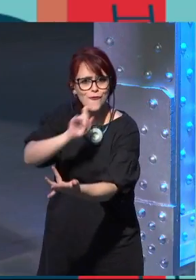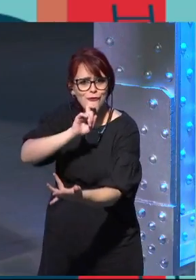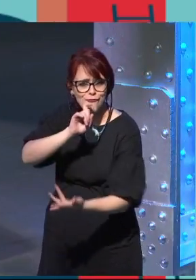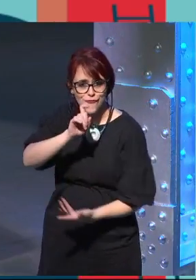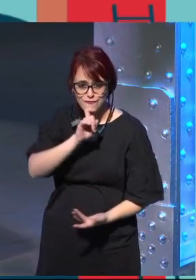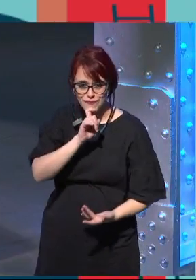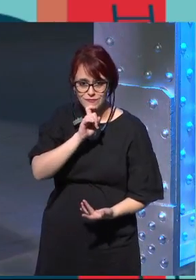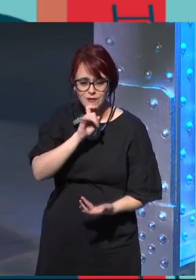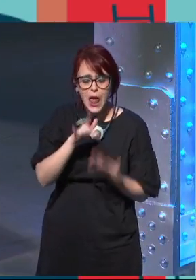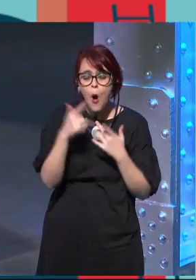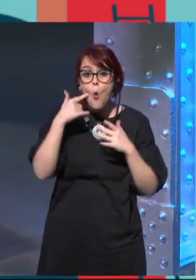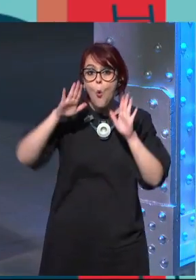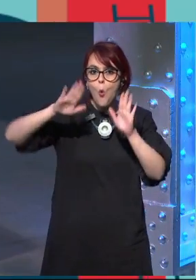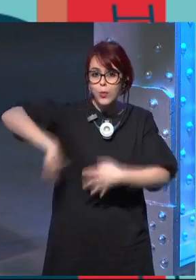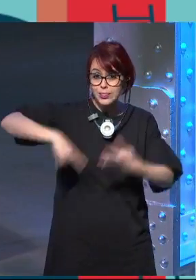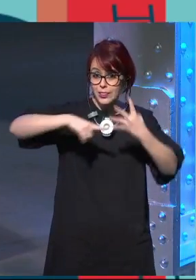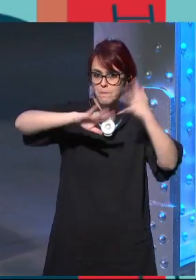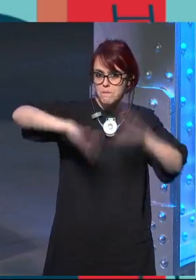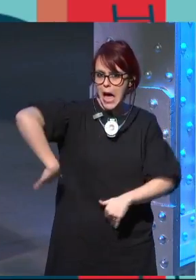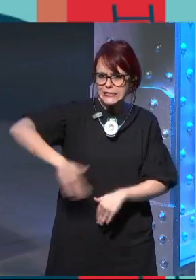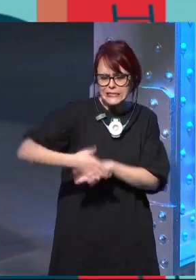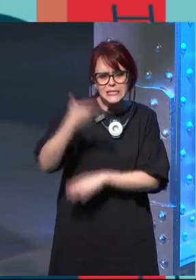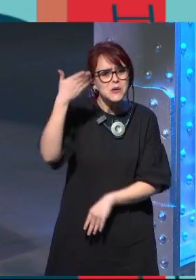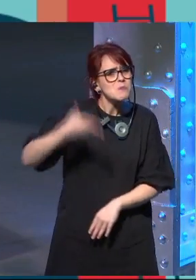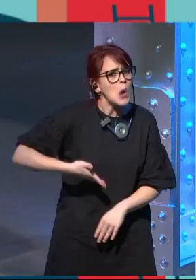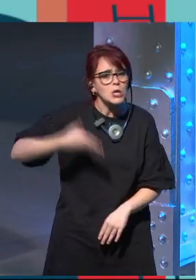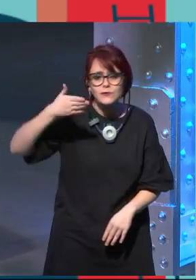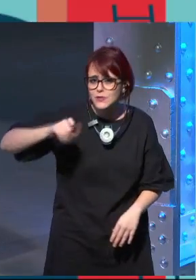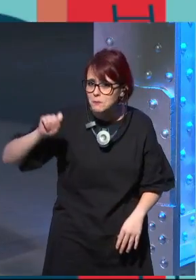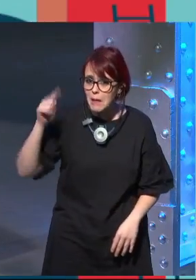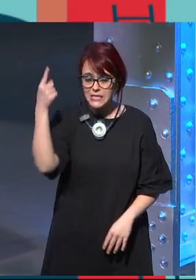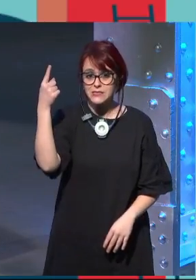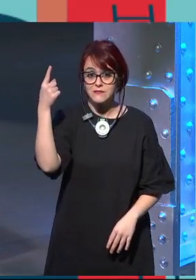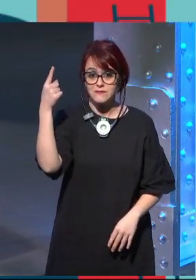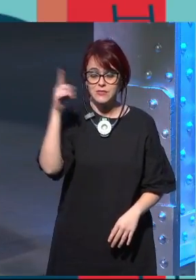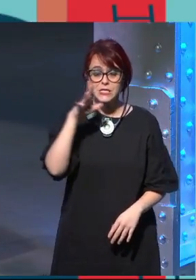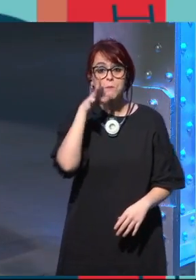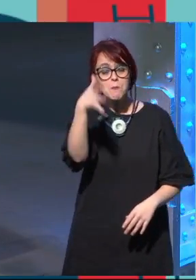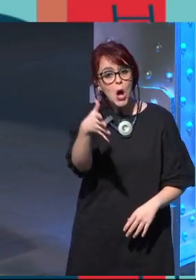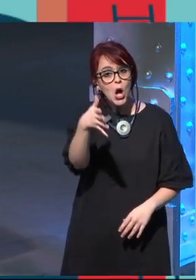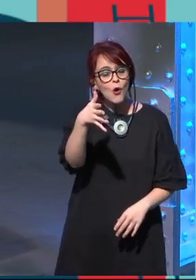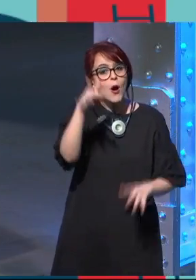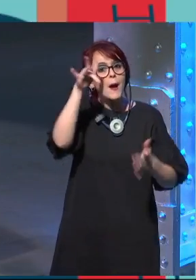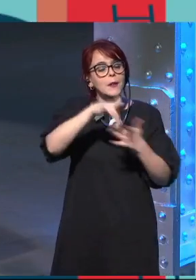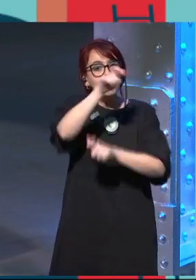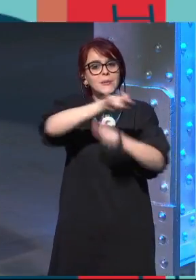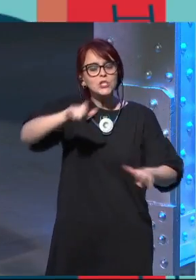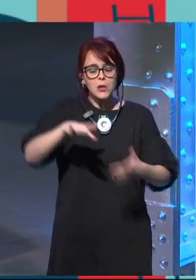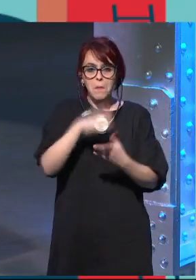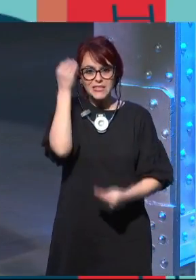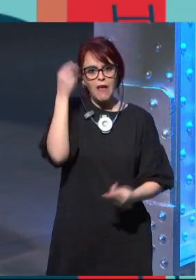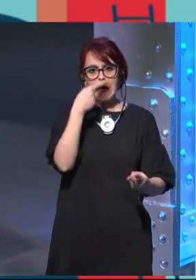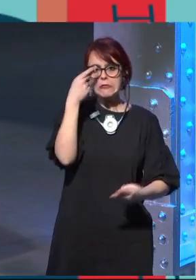The last one is incredibly important. Because if people think you're actually interested, that you care enough to help a